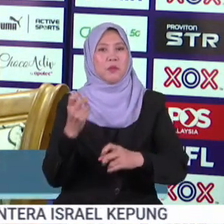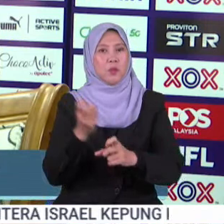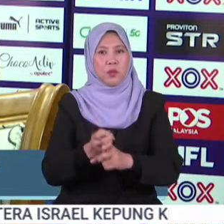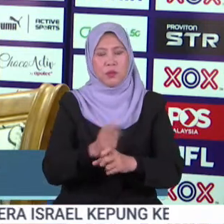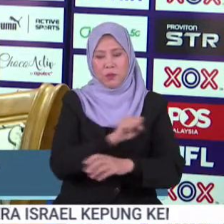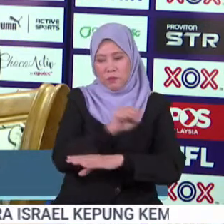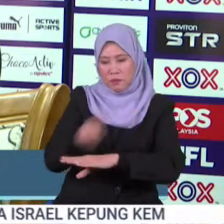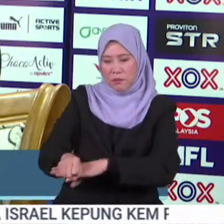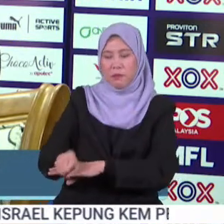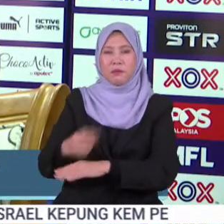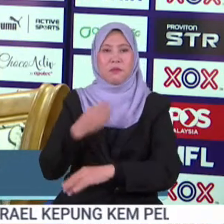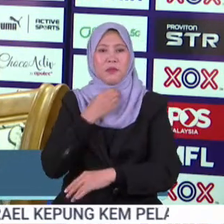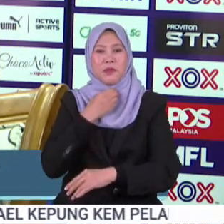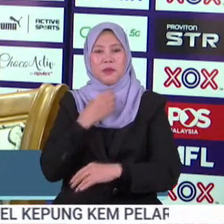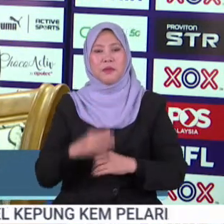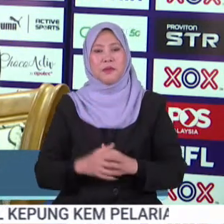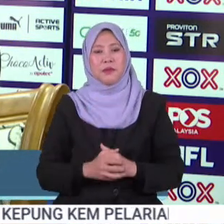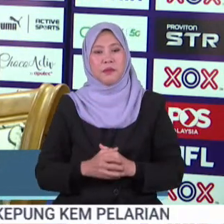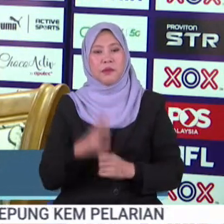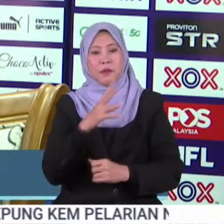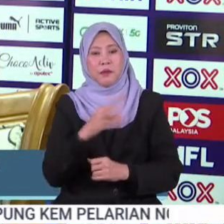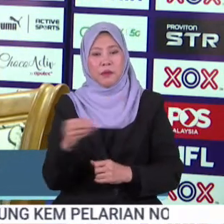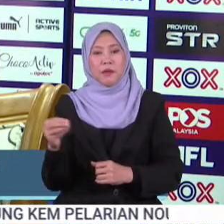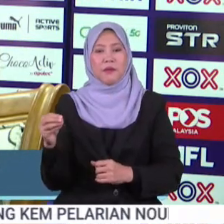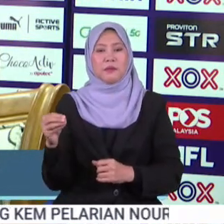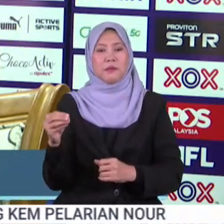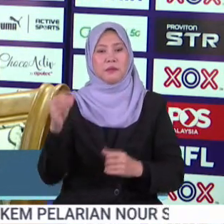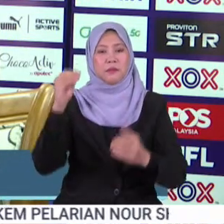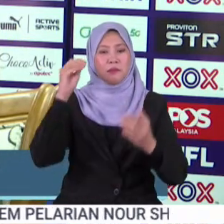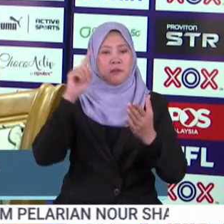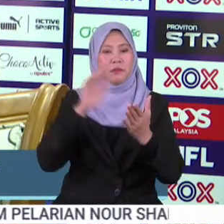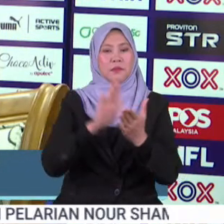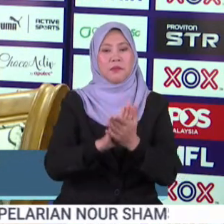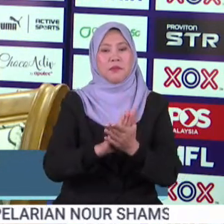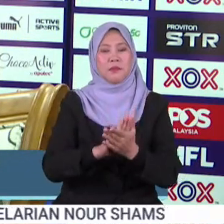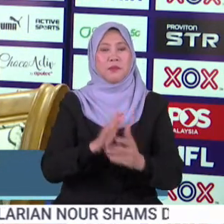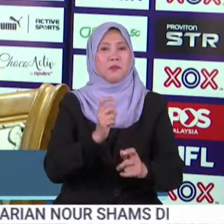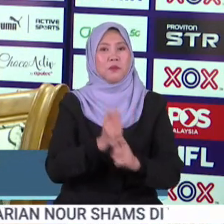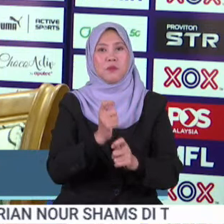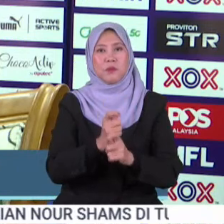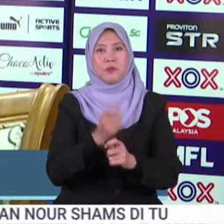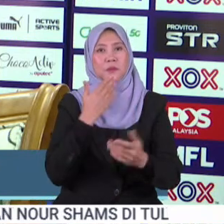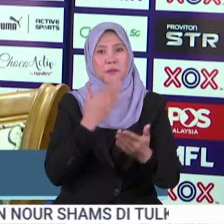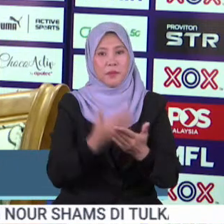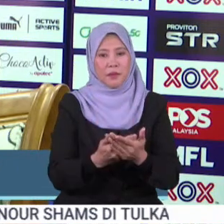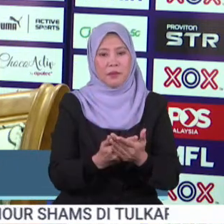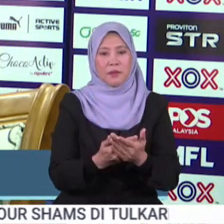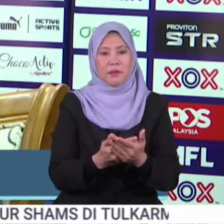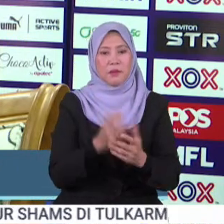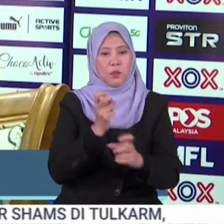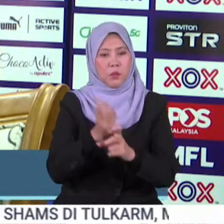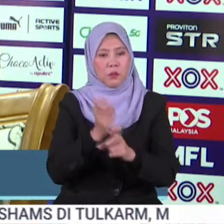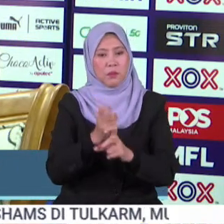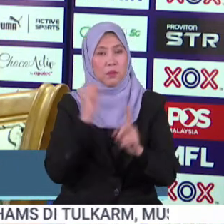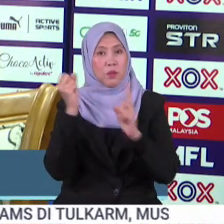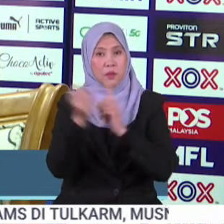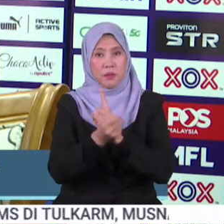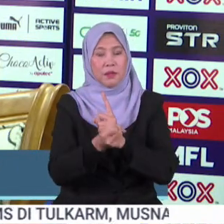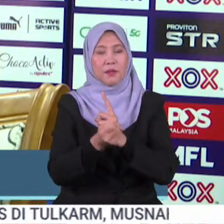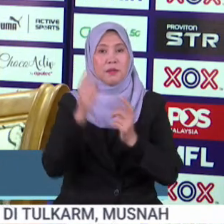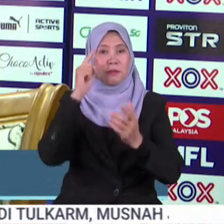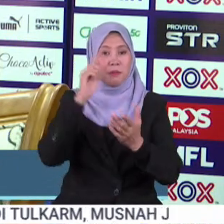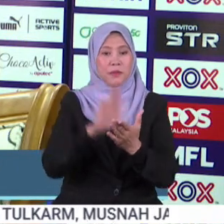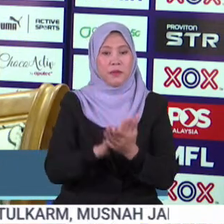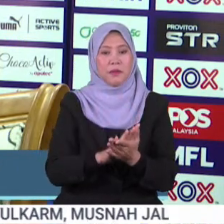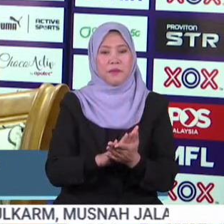trying to press us high and to try to put us in difficult situation. And I believe we